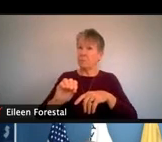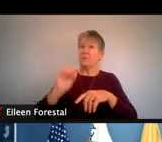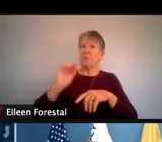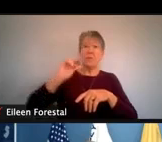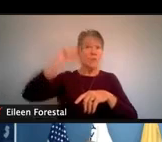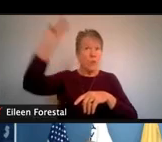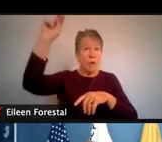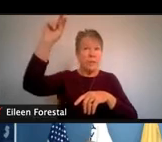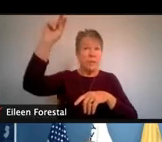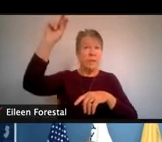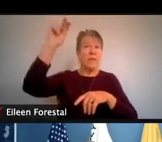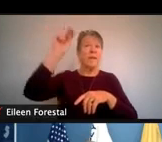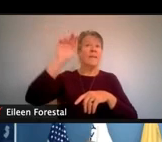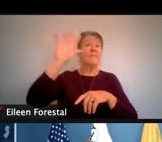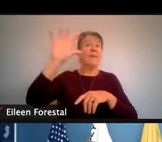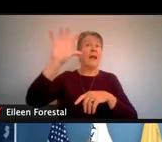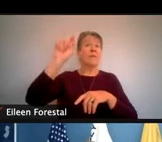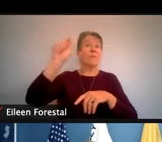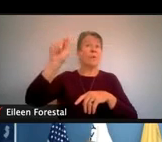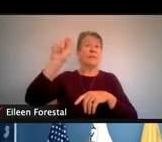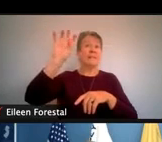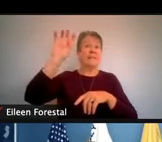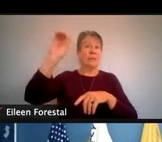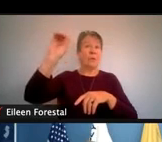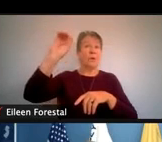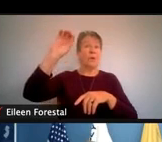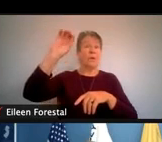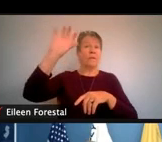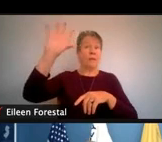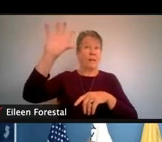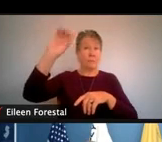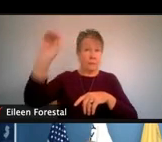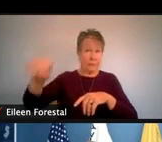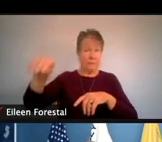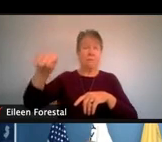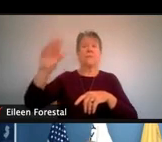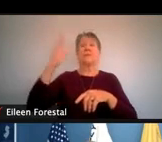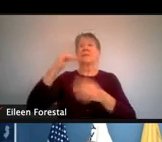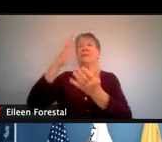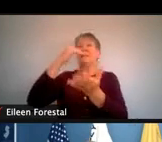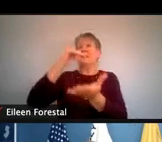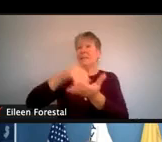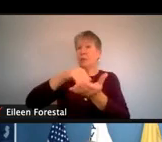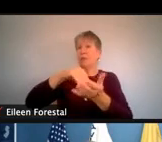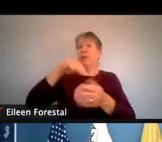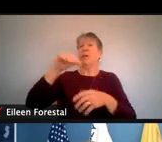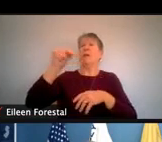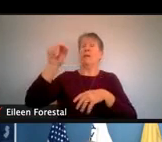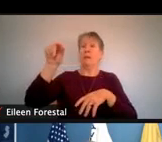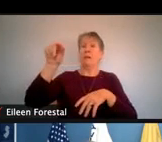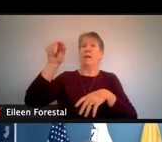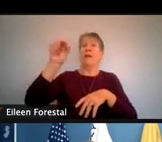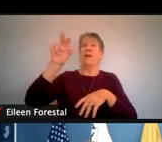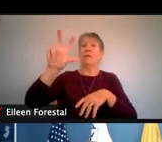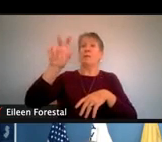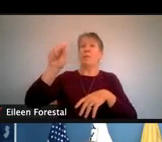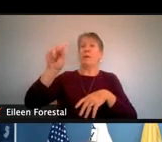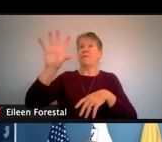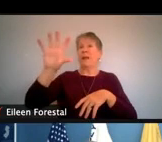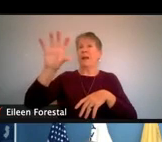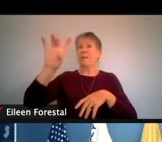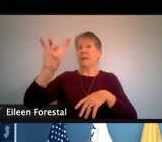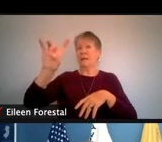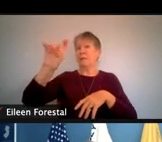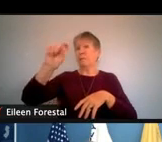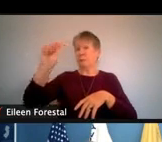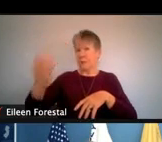reporting 5.05%. The central part of the state, 3.58%, and the southern part